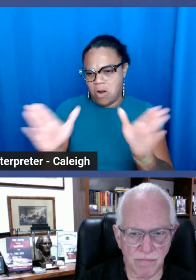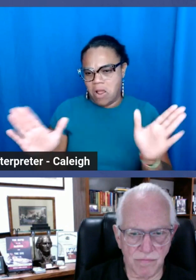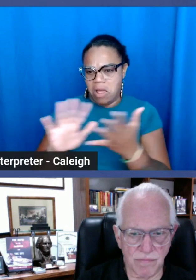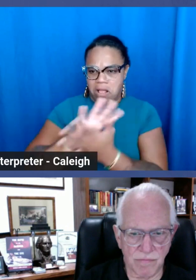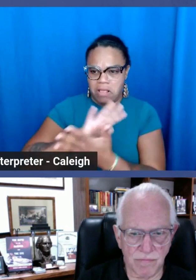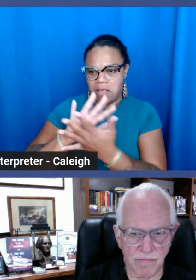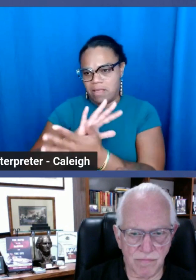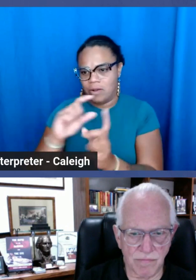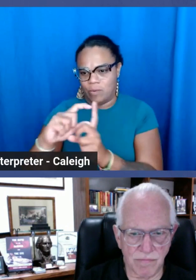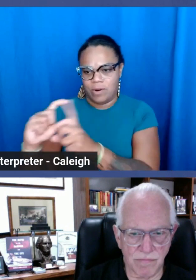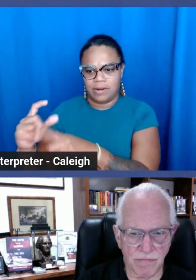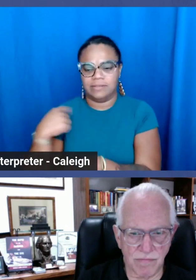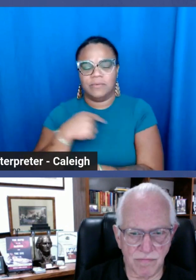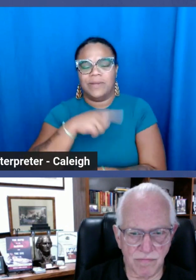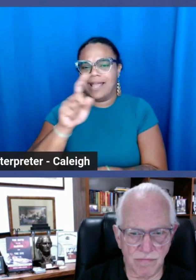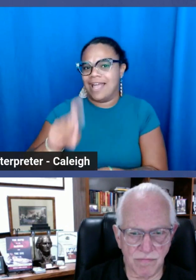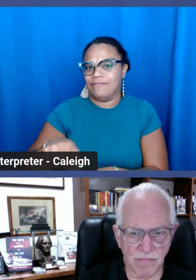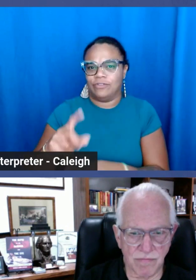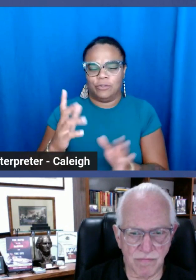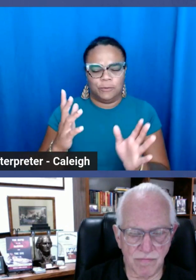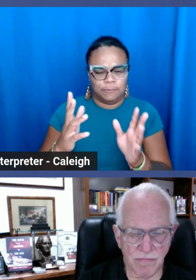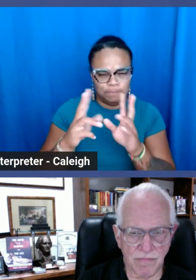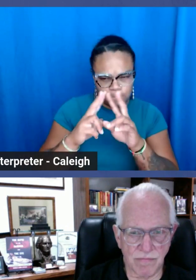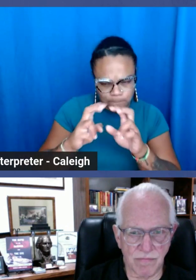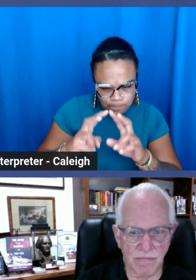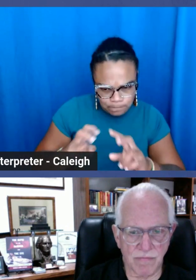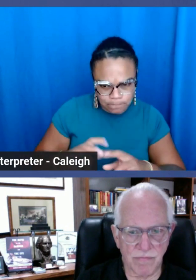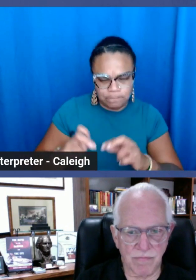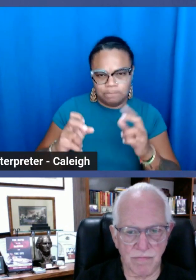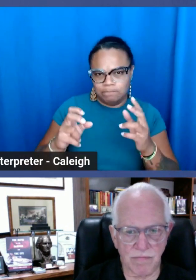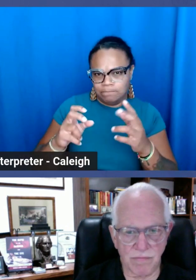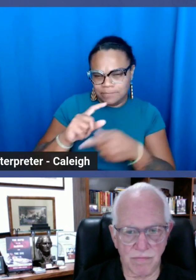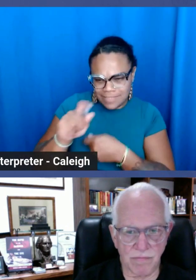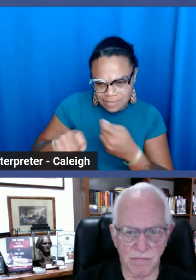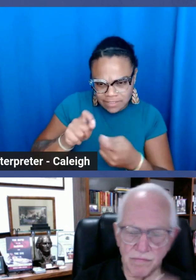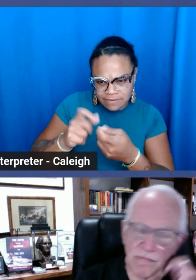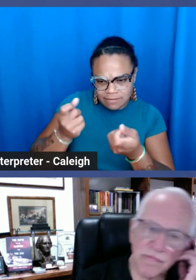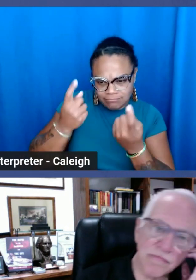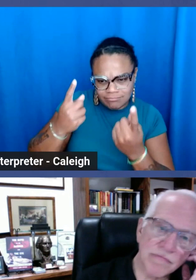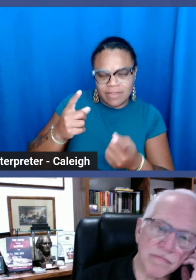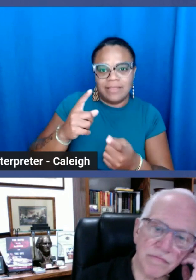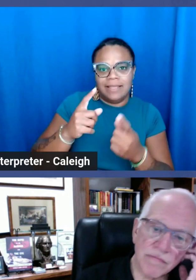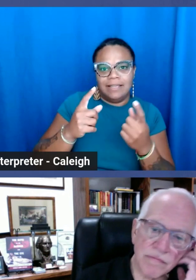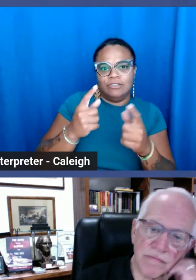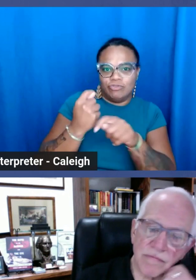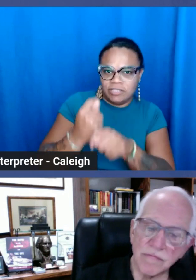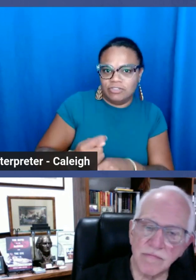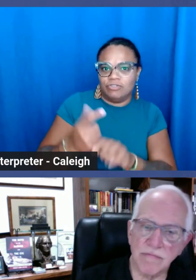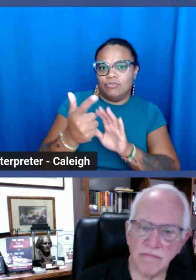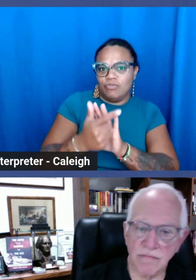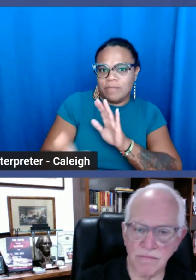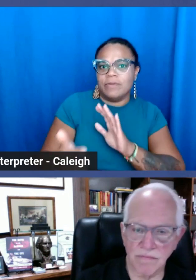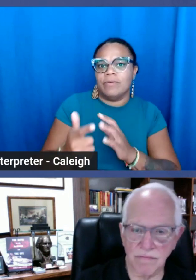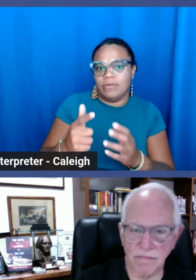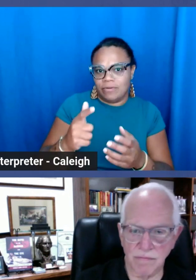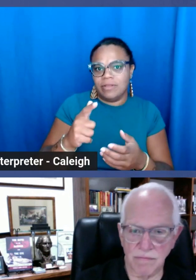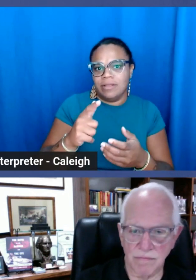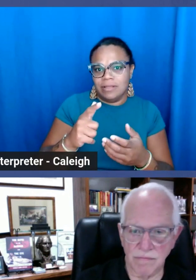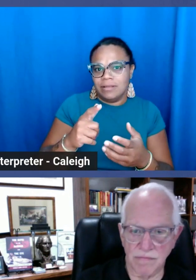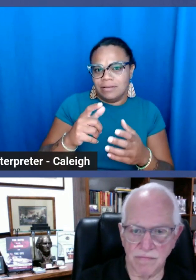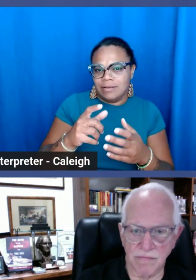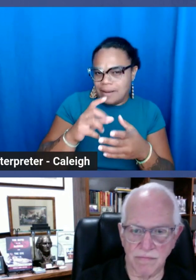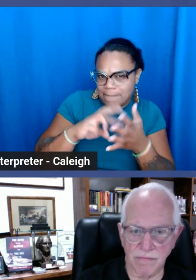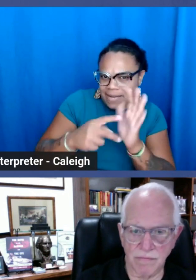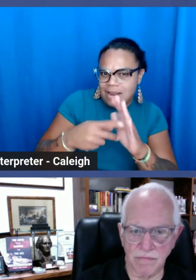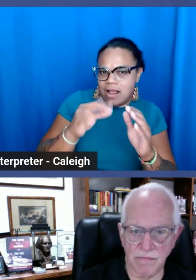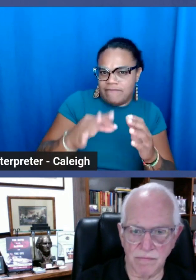really have to reinterpret them or look at them in the traditional criminal law context of aiding and abetting, not what